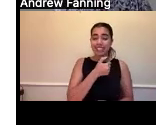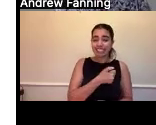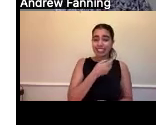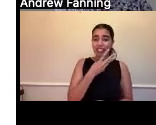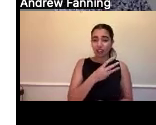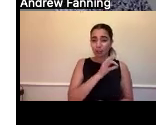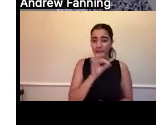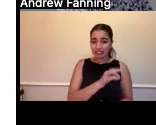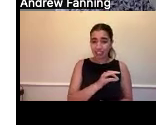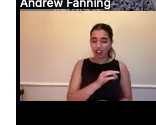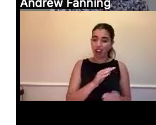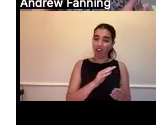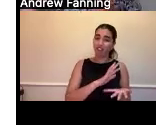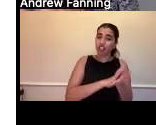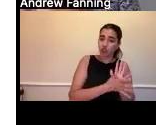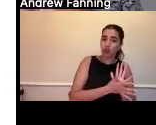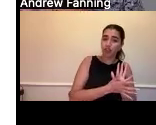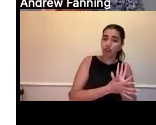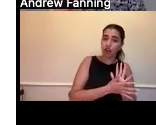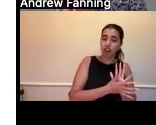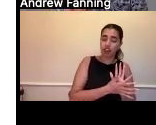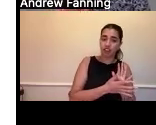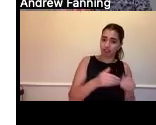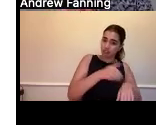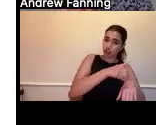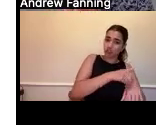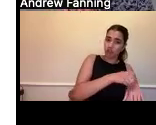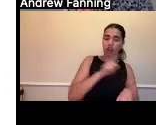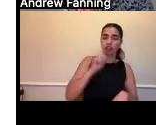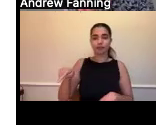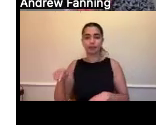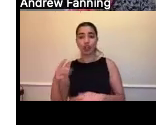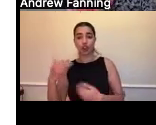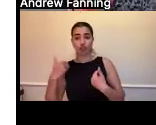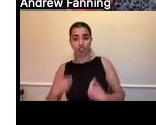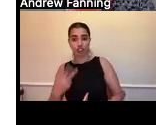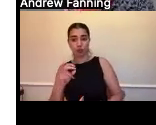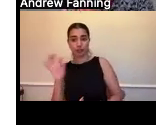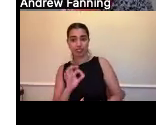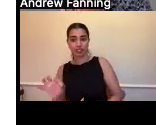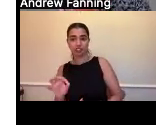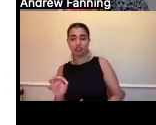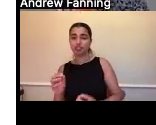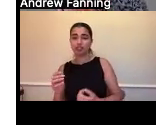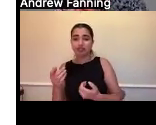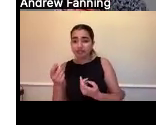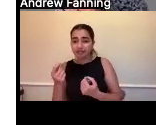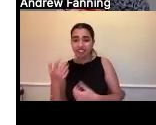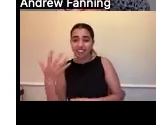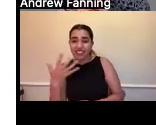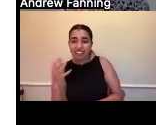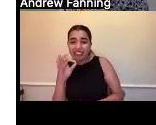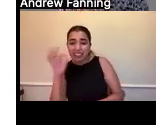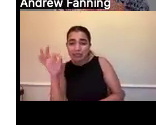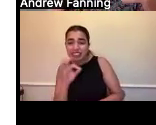social shortfall. Then on the other extreme, the richest 20% of nations, home to just 15% of the